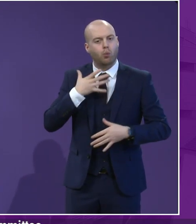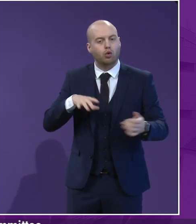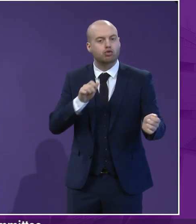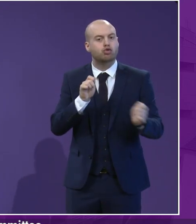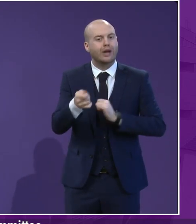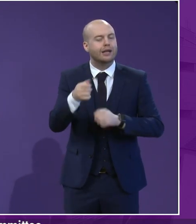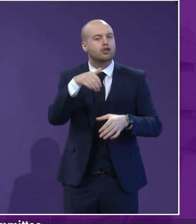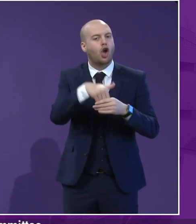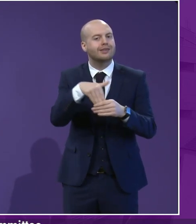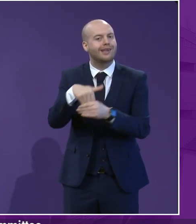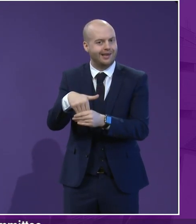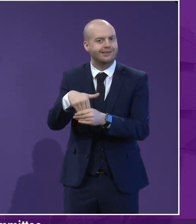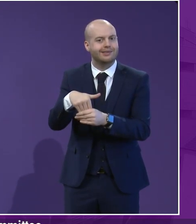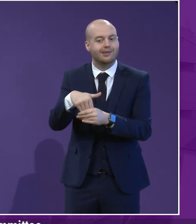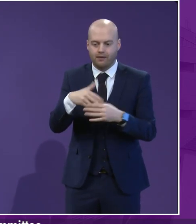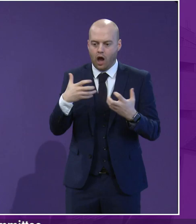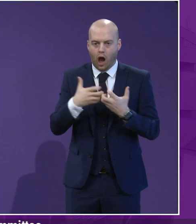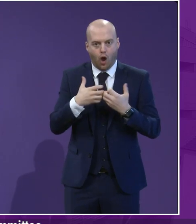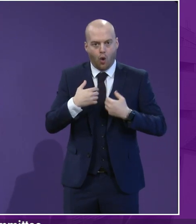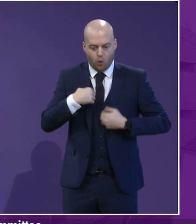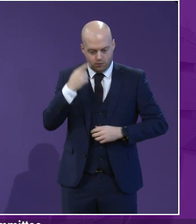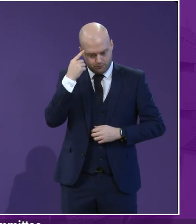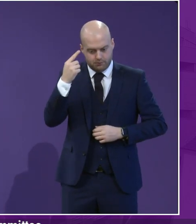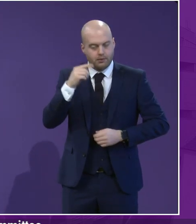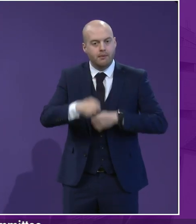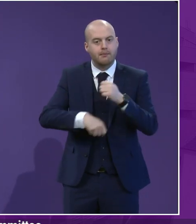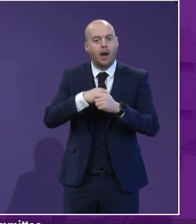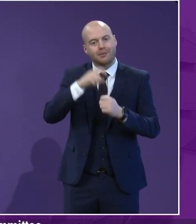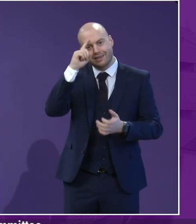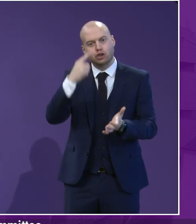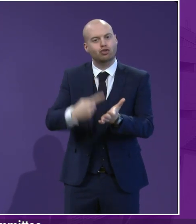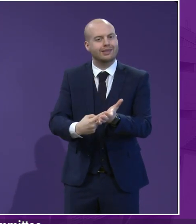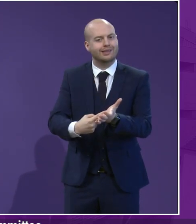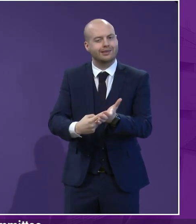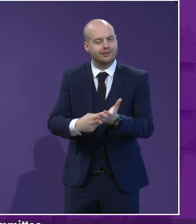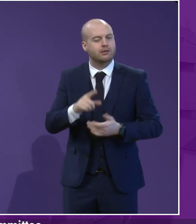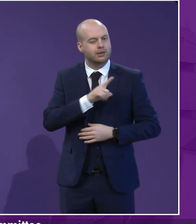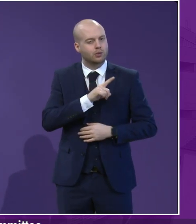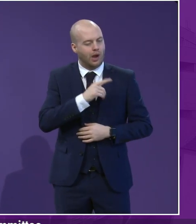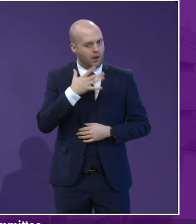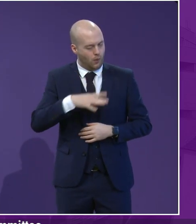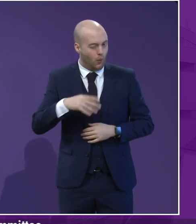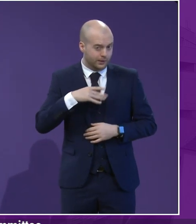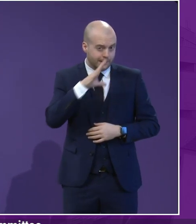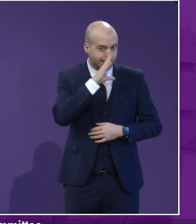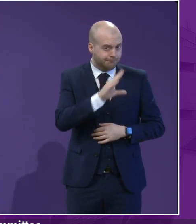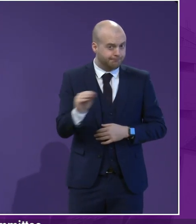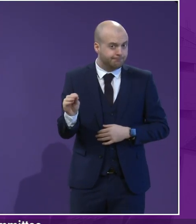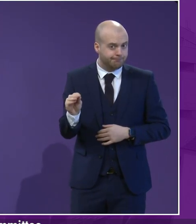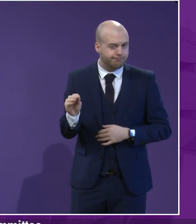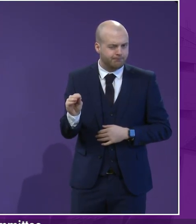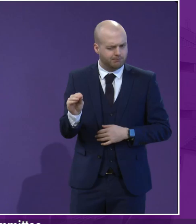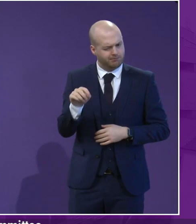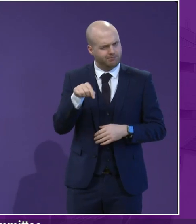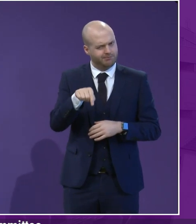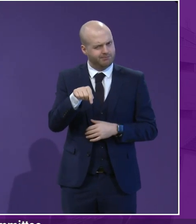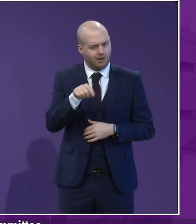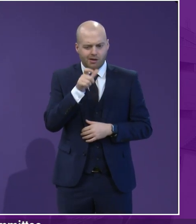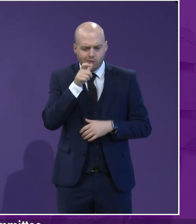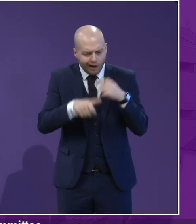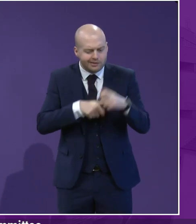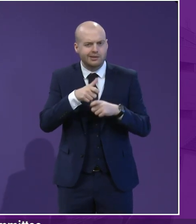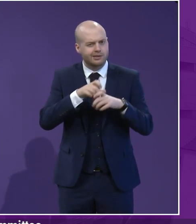is obviously a contextual issue. And in all of the evidence that you heard last week, there was a lot of talk about this requiring system-wide change,